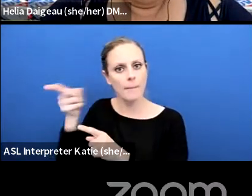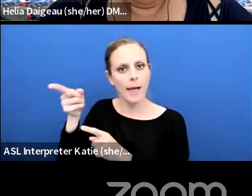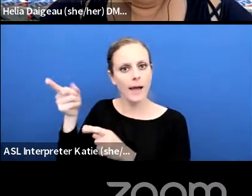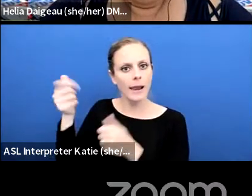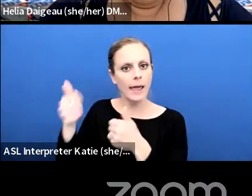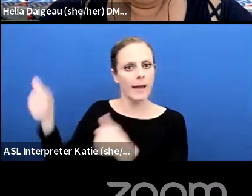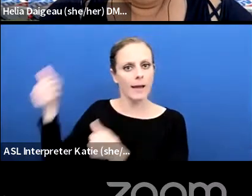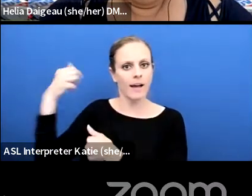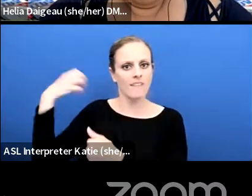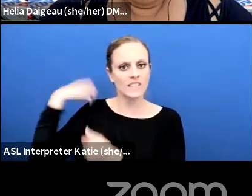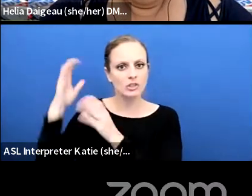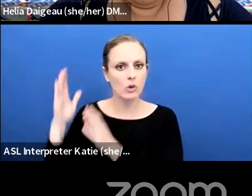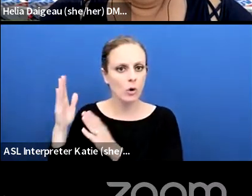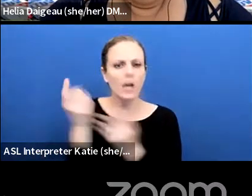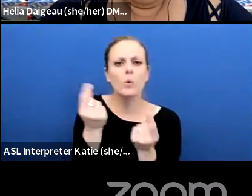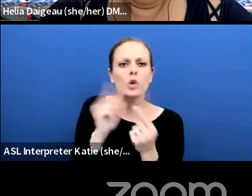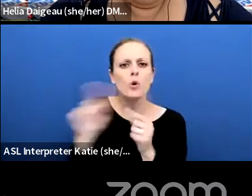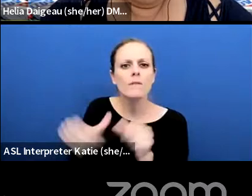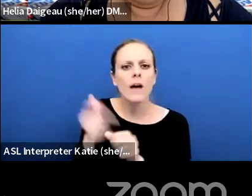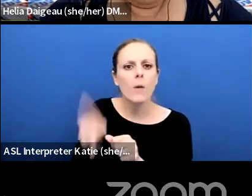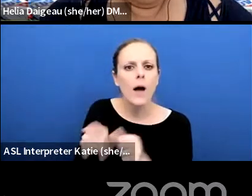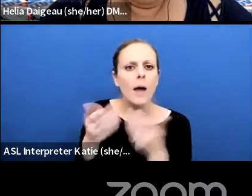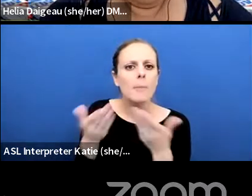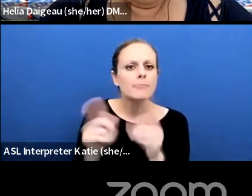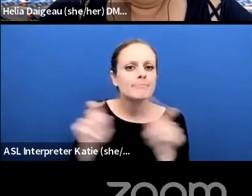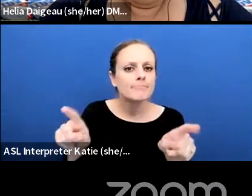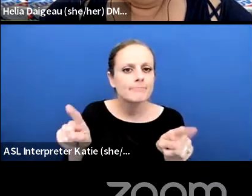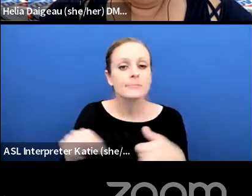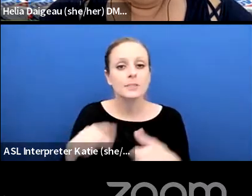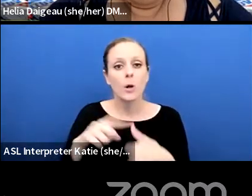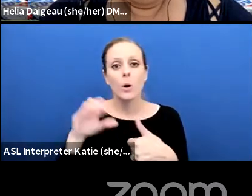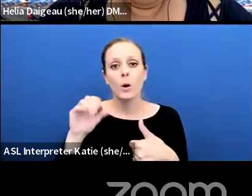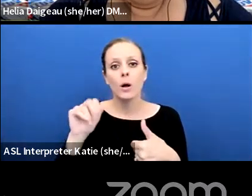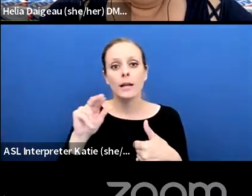to follow up? So let's go to Carrie and then Colin.